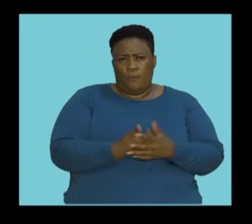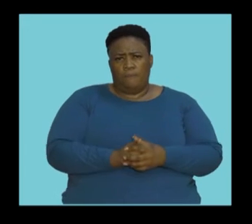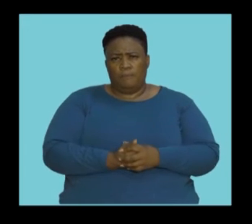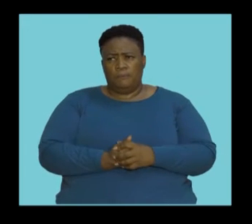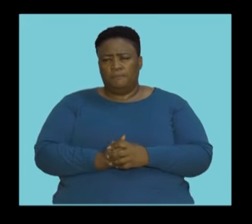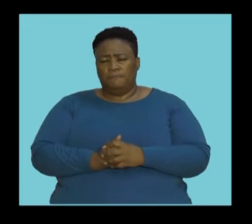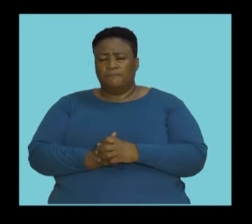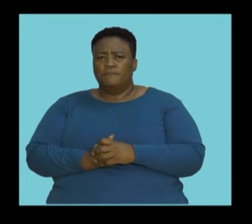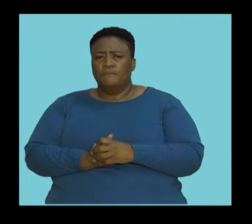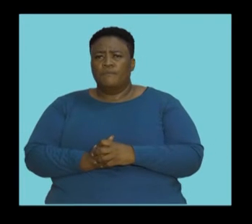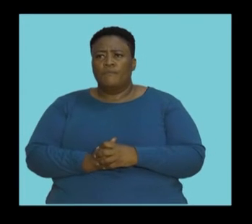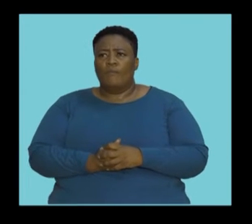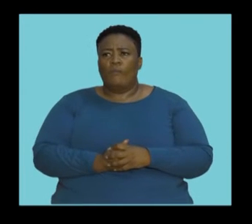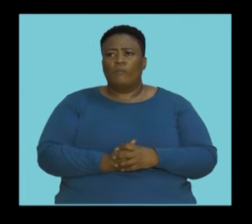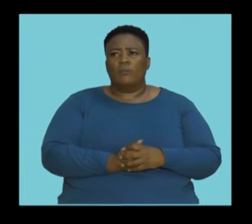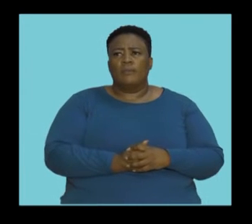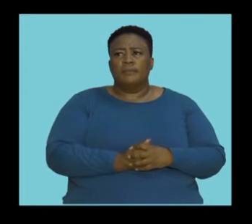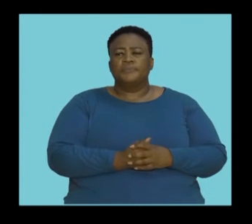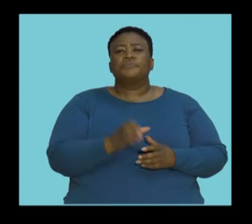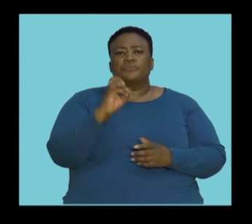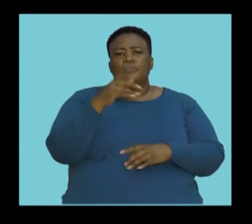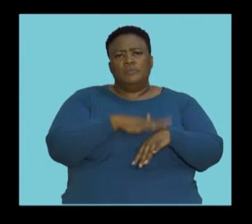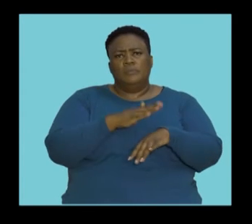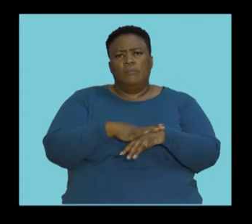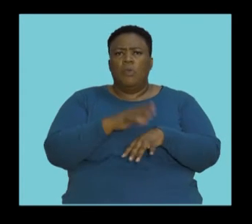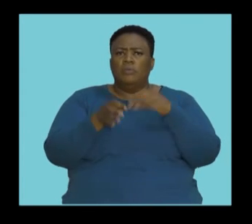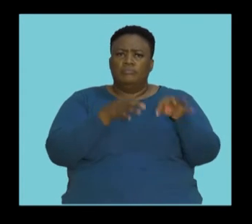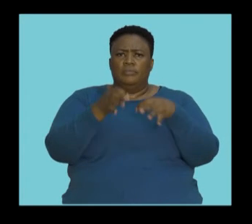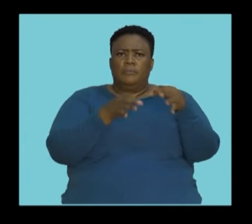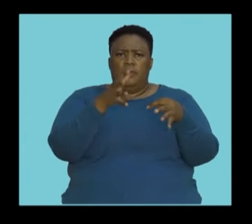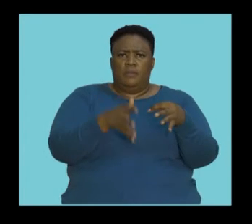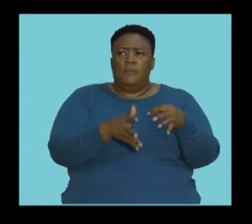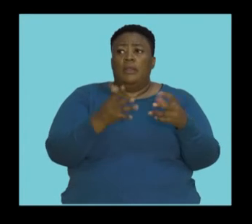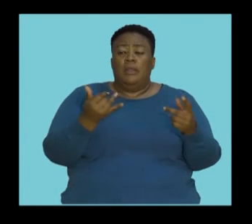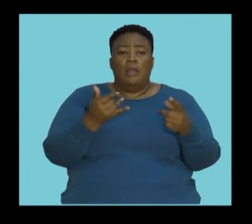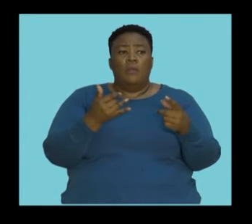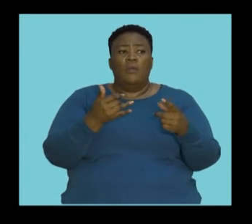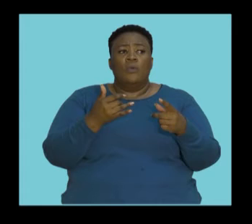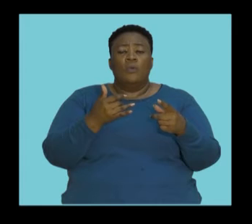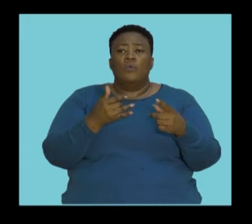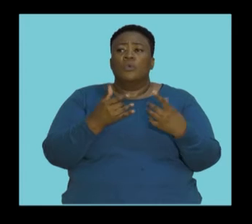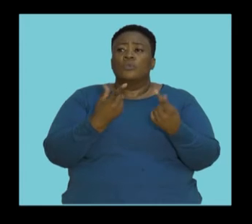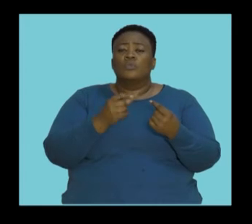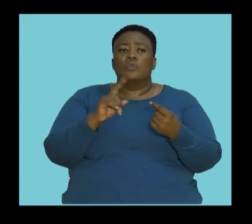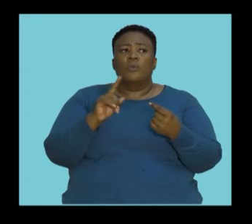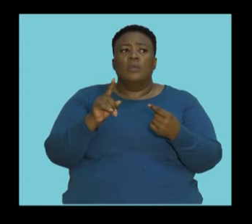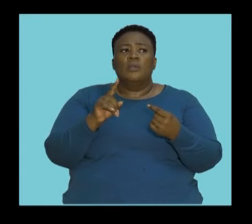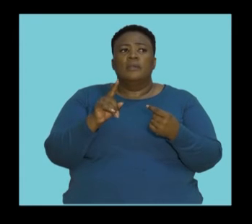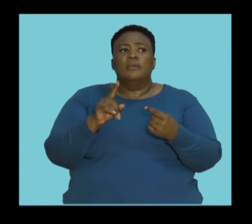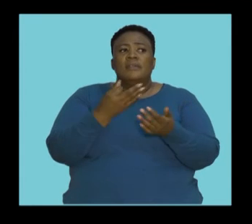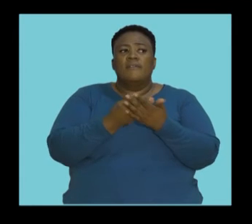Okay, cool. So we're going to unpack more concepts now, and now we're looking at the factors that affect